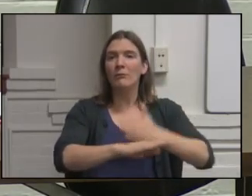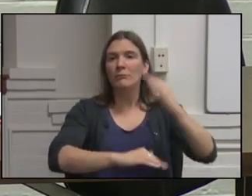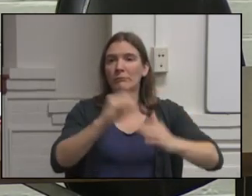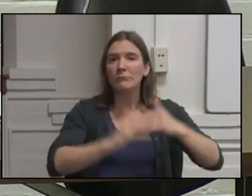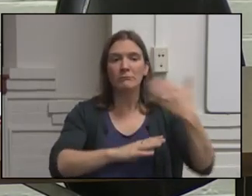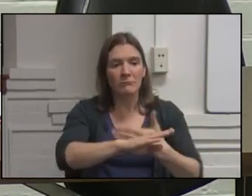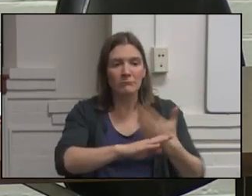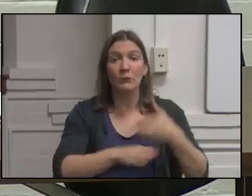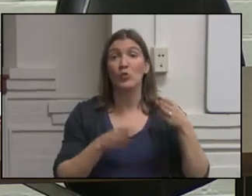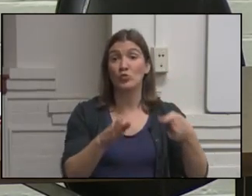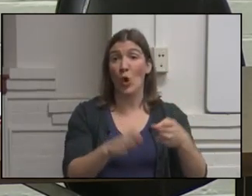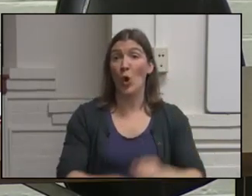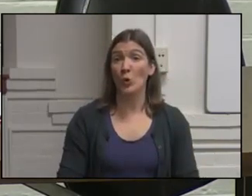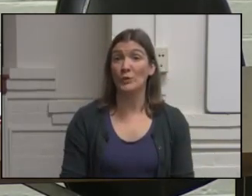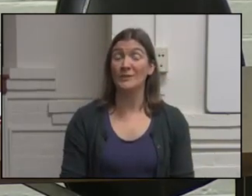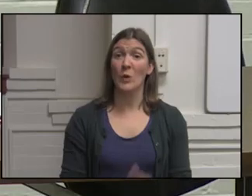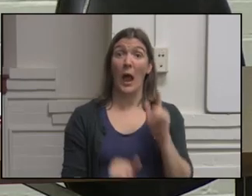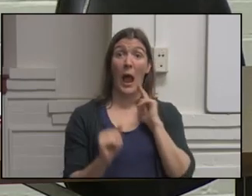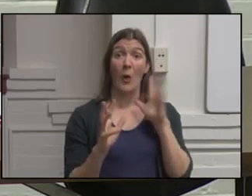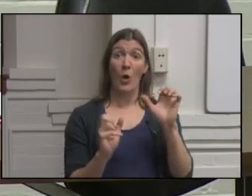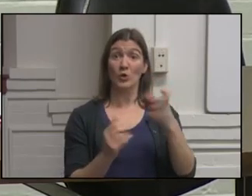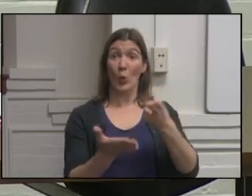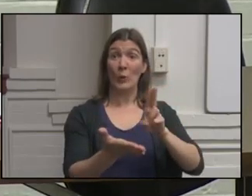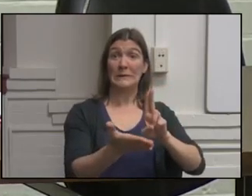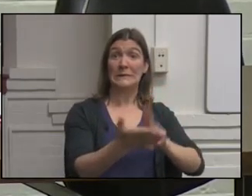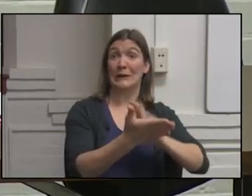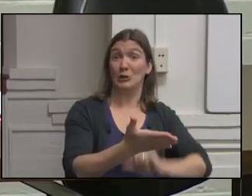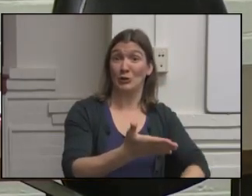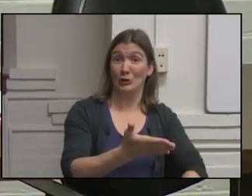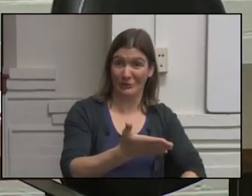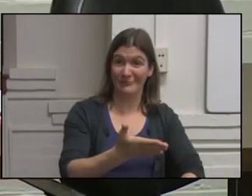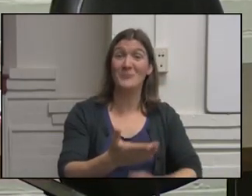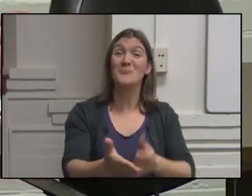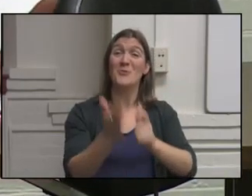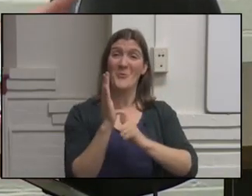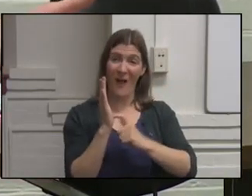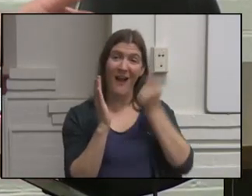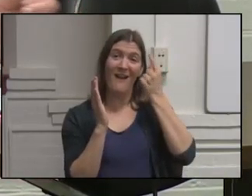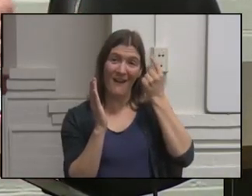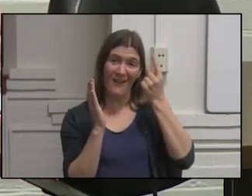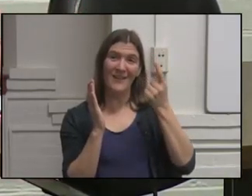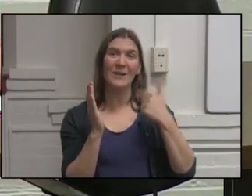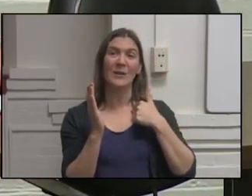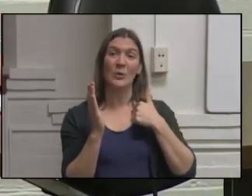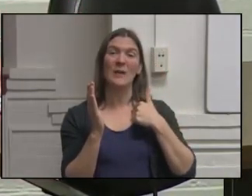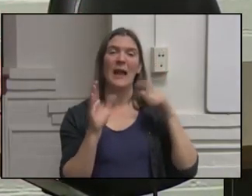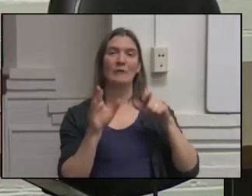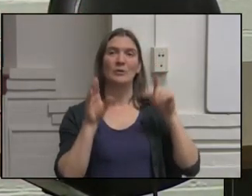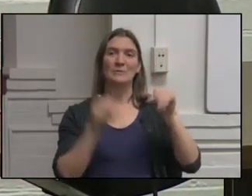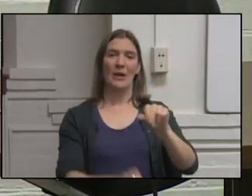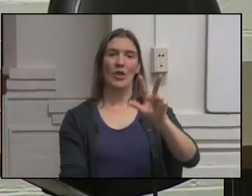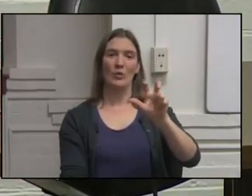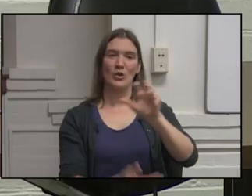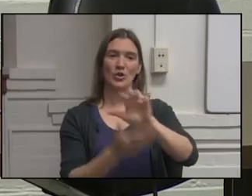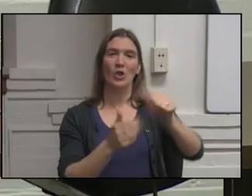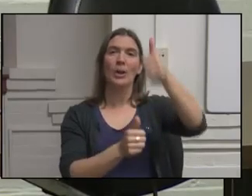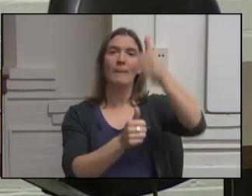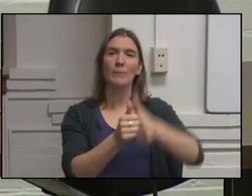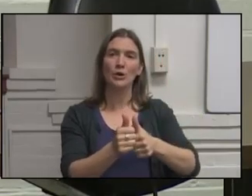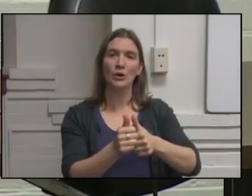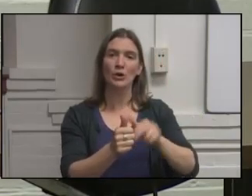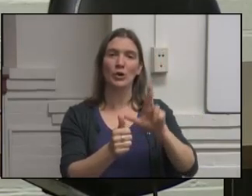roadways. So I'm looking for your signature. The requirement is that we spend $300 per